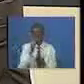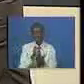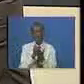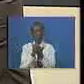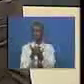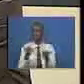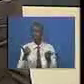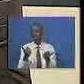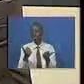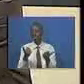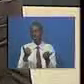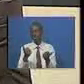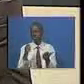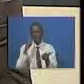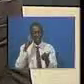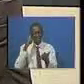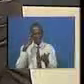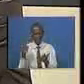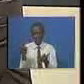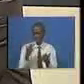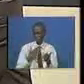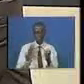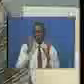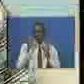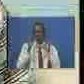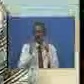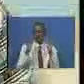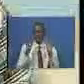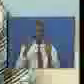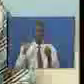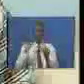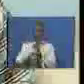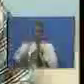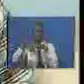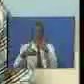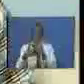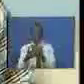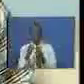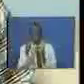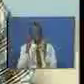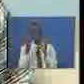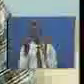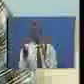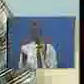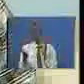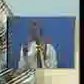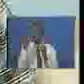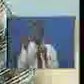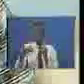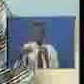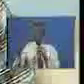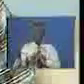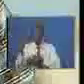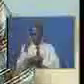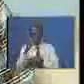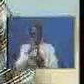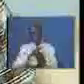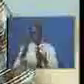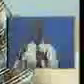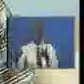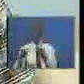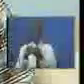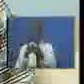I don't think if it's only me worried all of us should be worried because day by day something is happening and we are getting